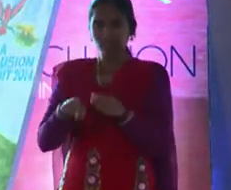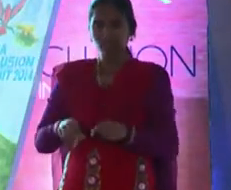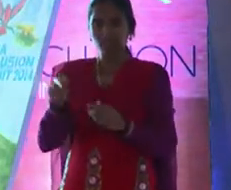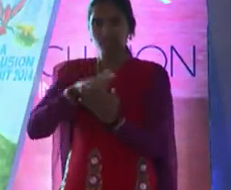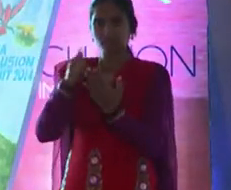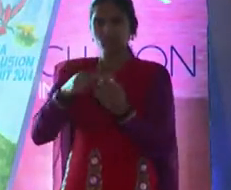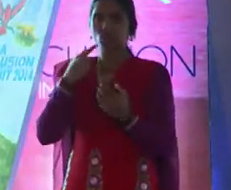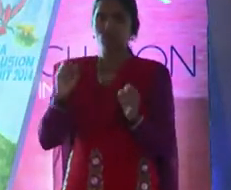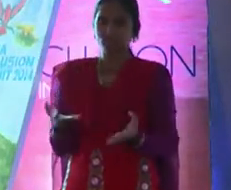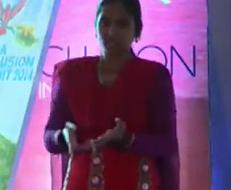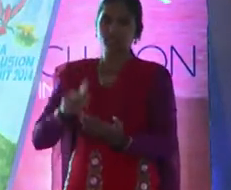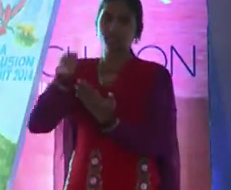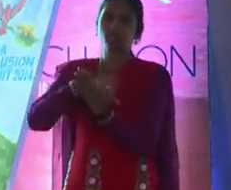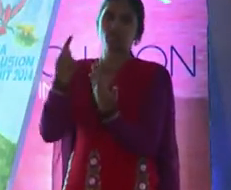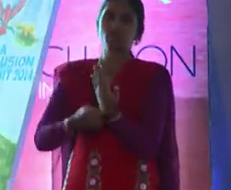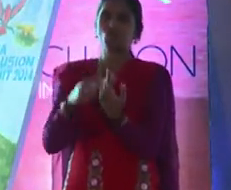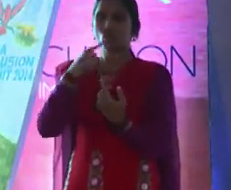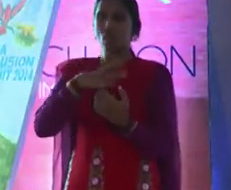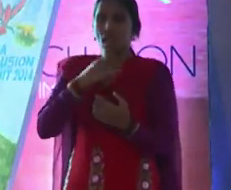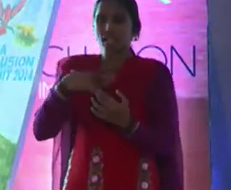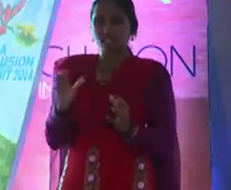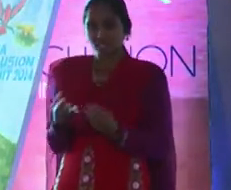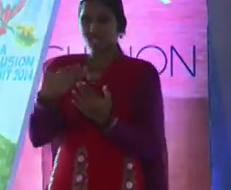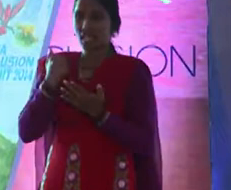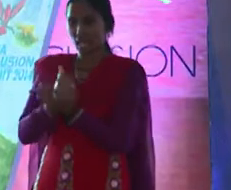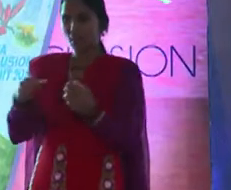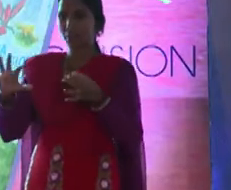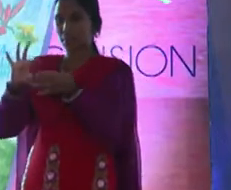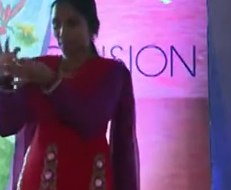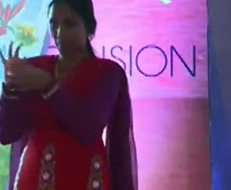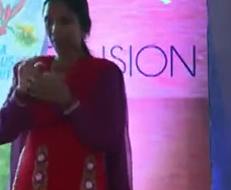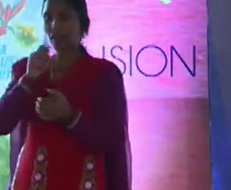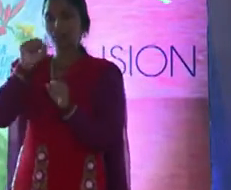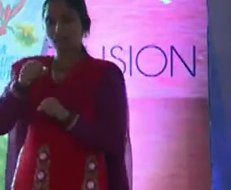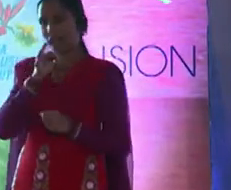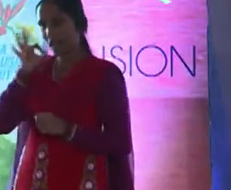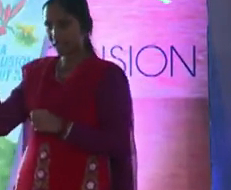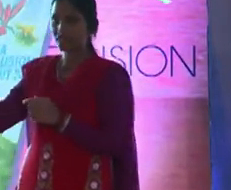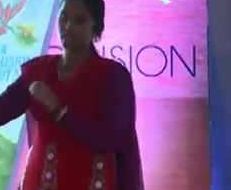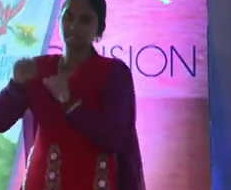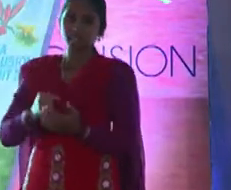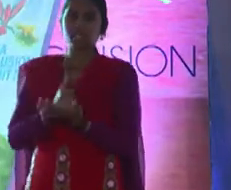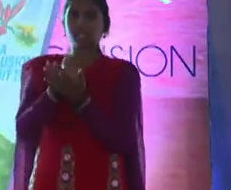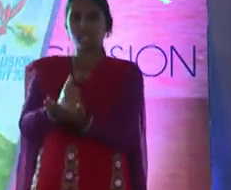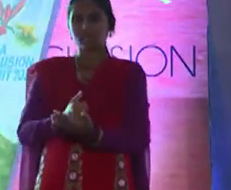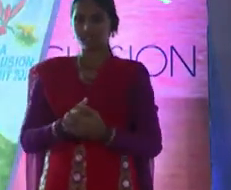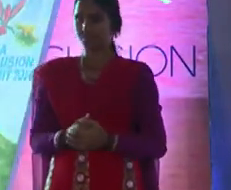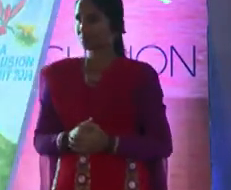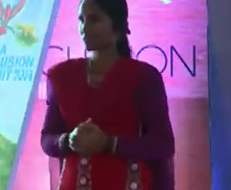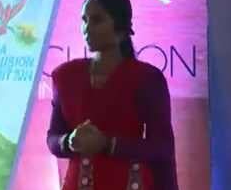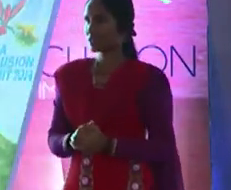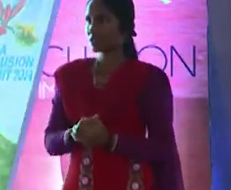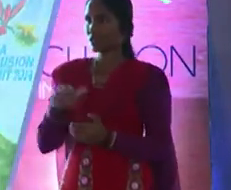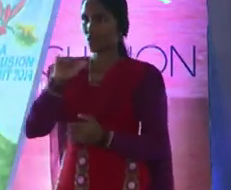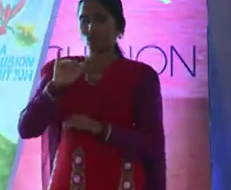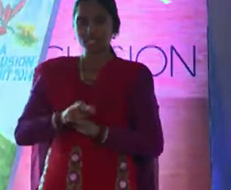take the initiative, please come forward. We will organize the next cultural platform for all children with disability at